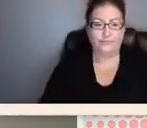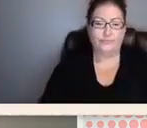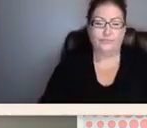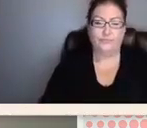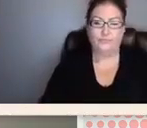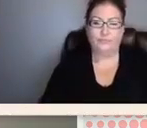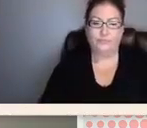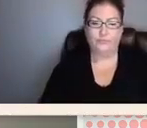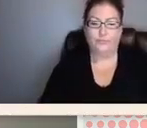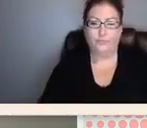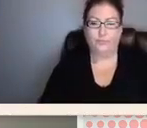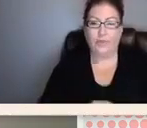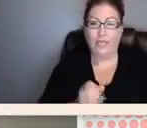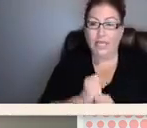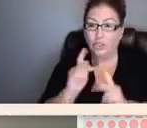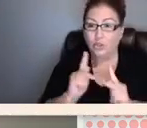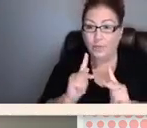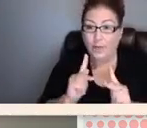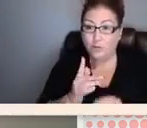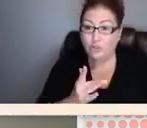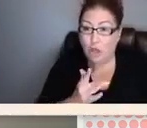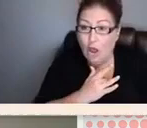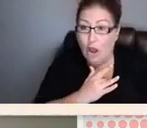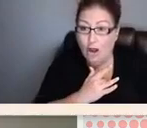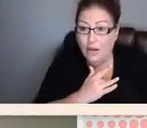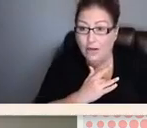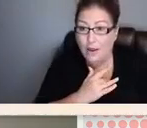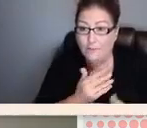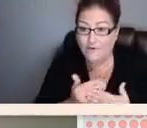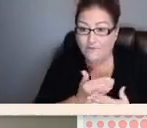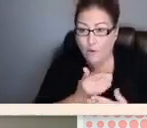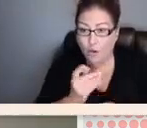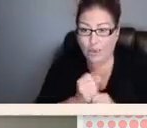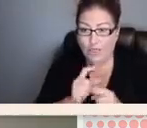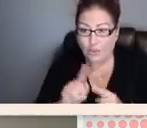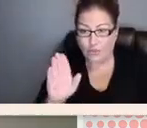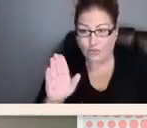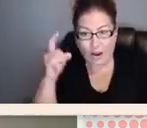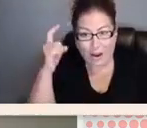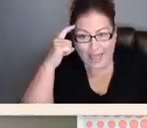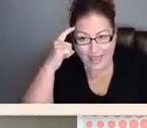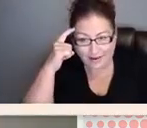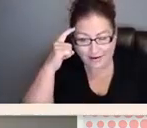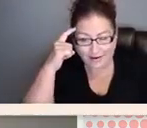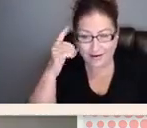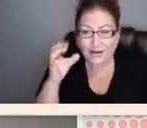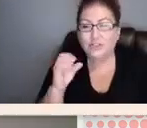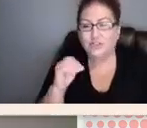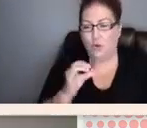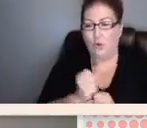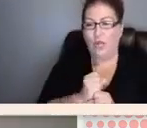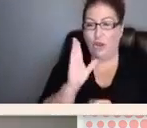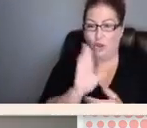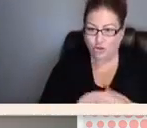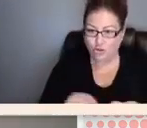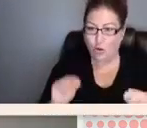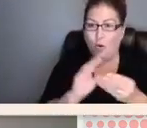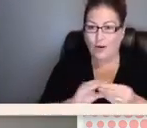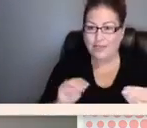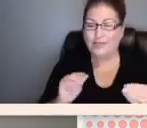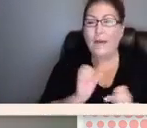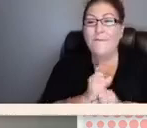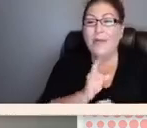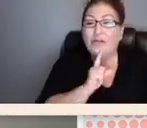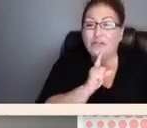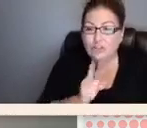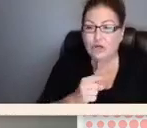Get to people's hearts before you get to their heads. So get your stories, but make sure they tell the